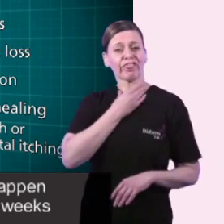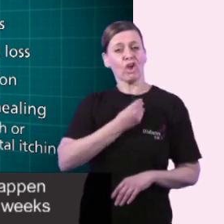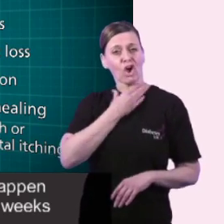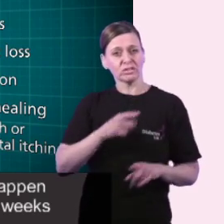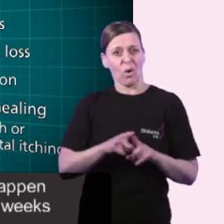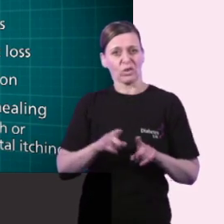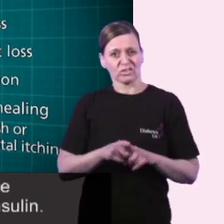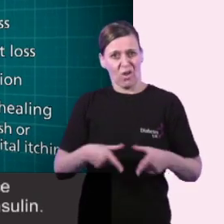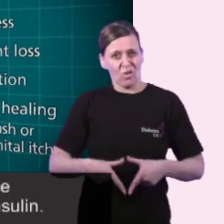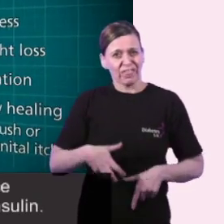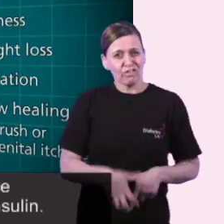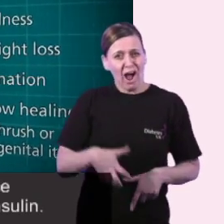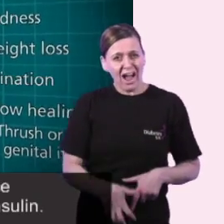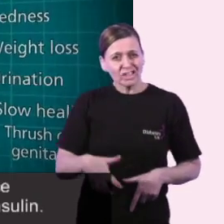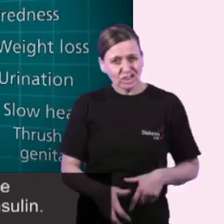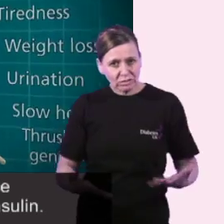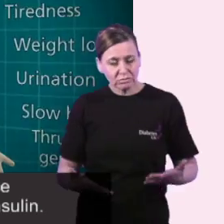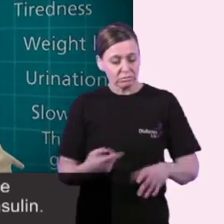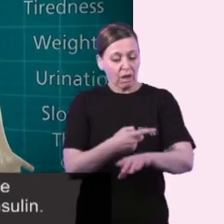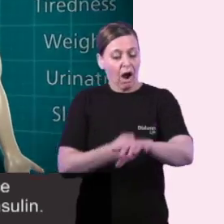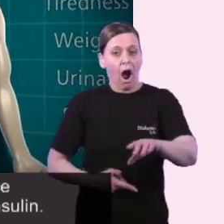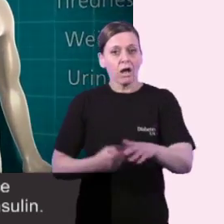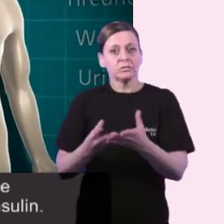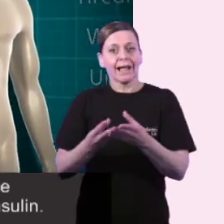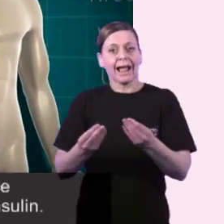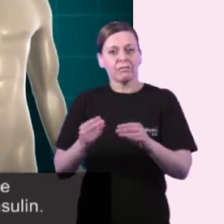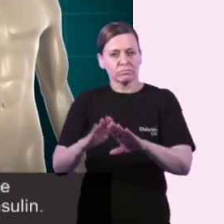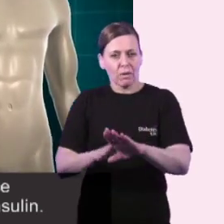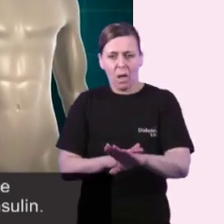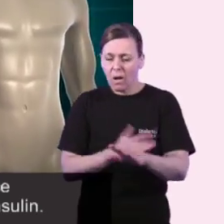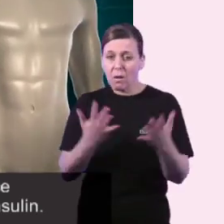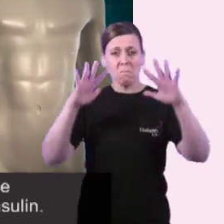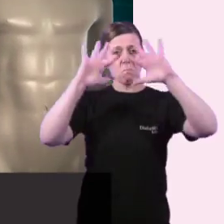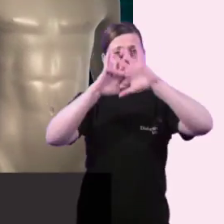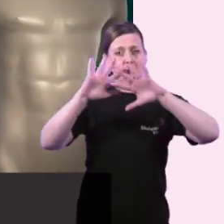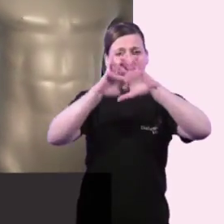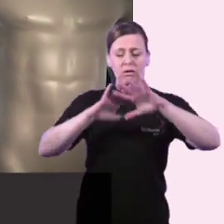a few weeks and can be reversed once the diabetes is treated with insulin.